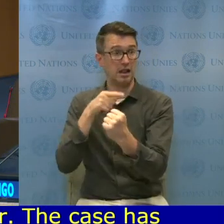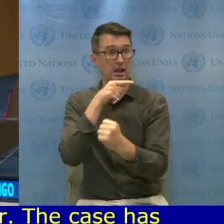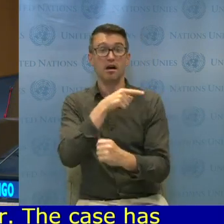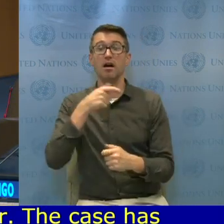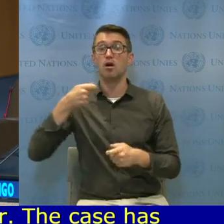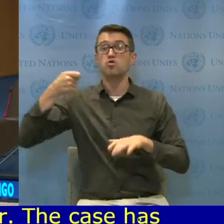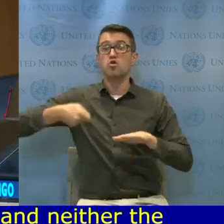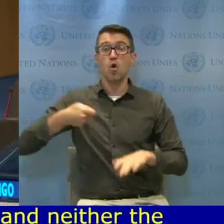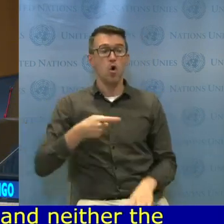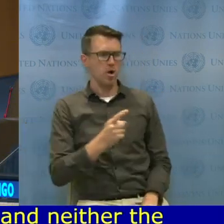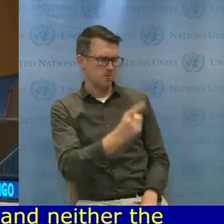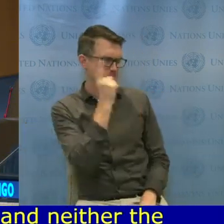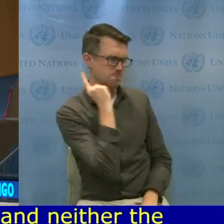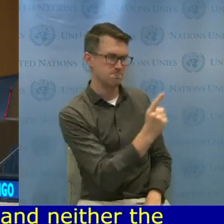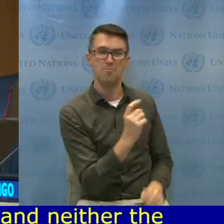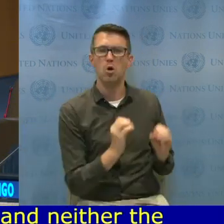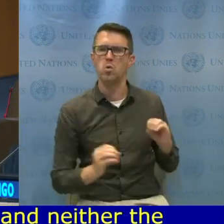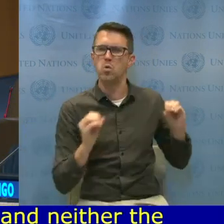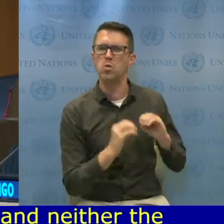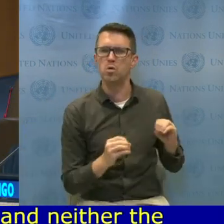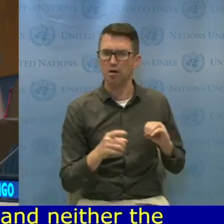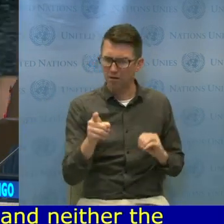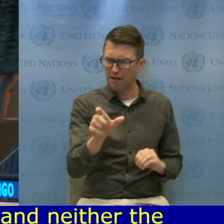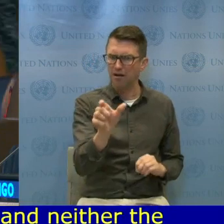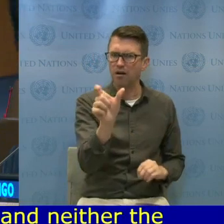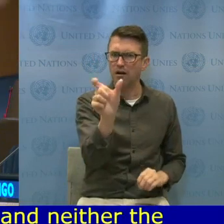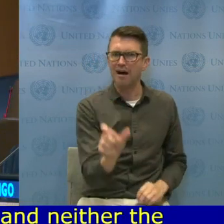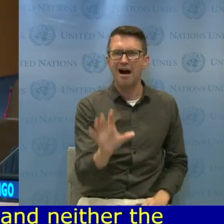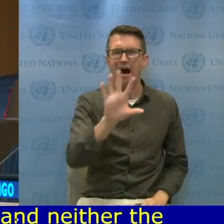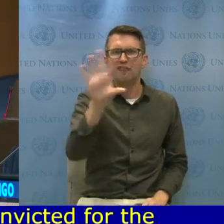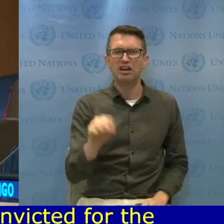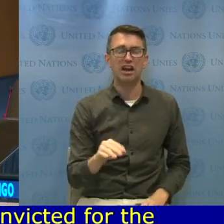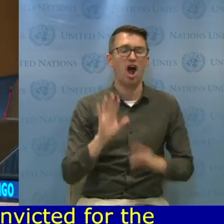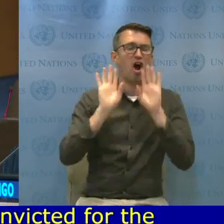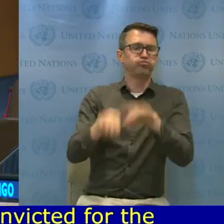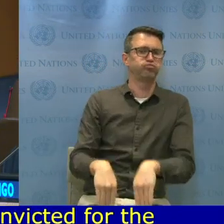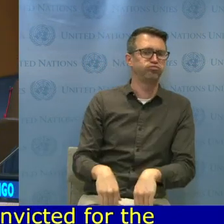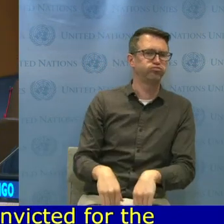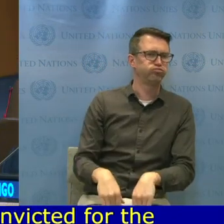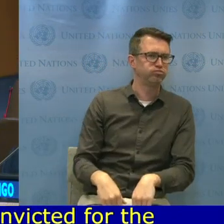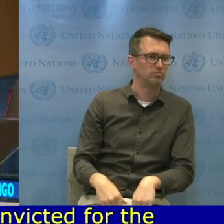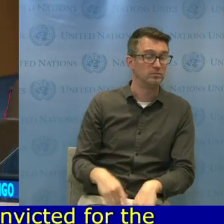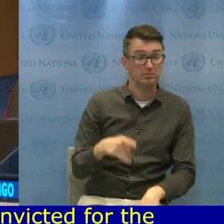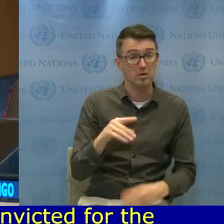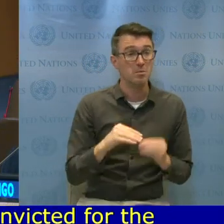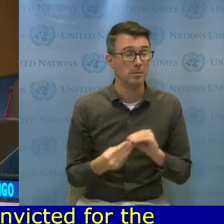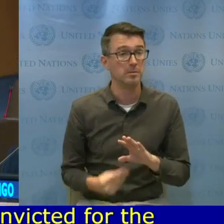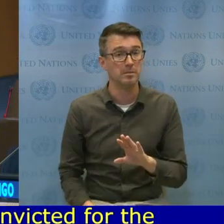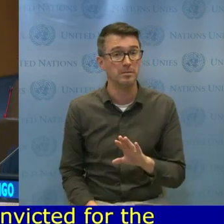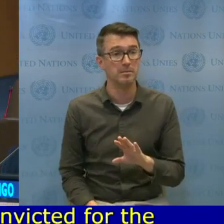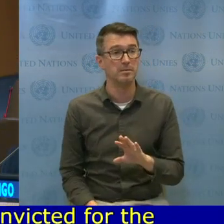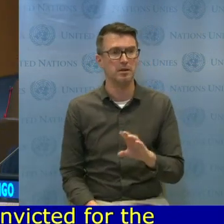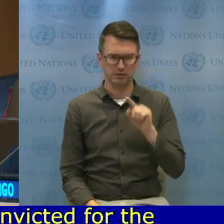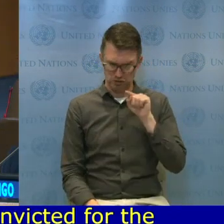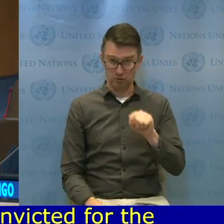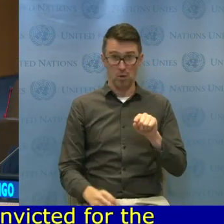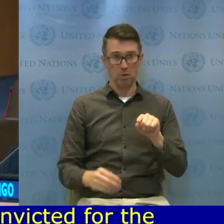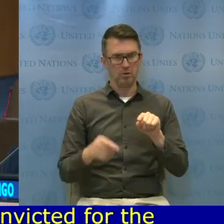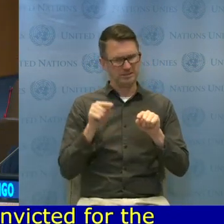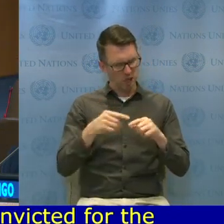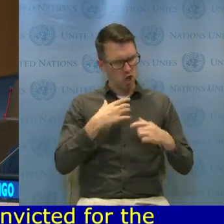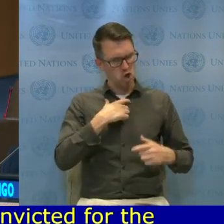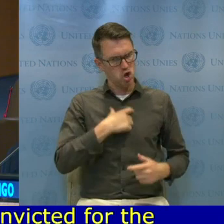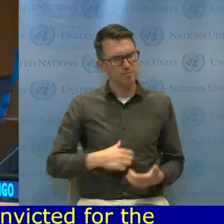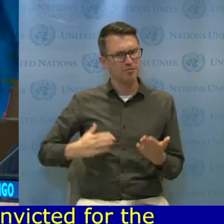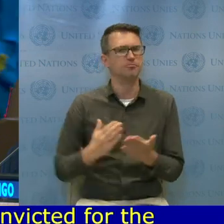speak about human rights here, within these walls, which have already housed famous names like Nelson Mandela, Kofi Annan,